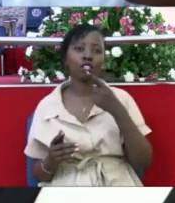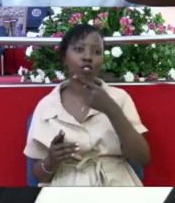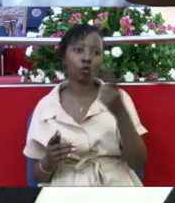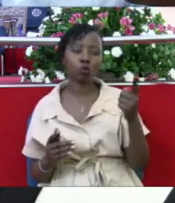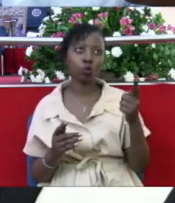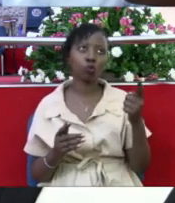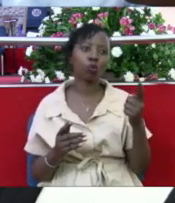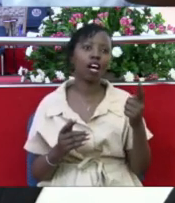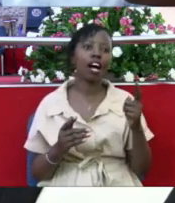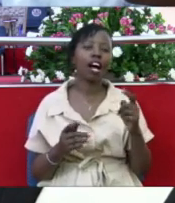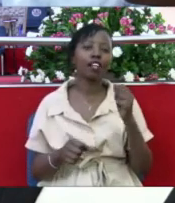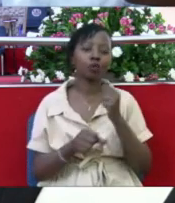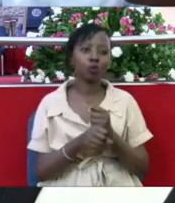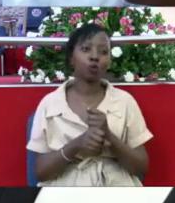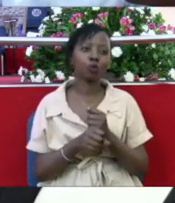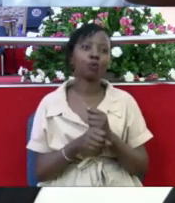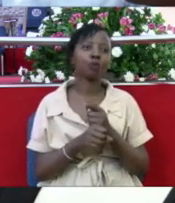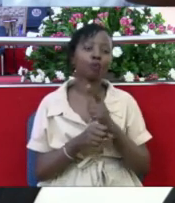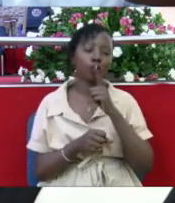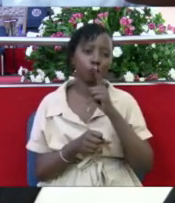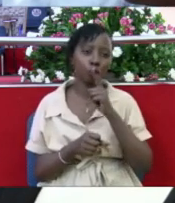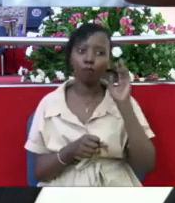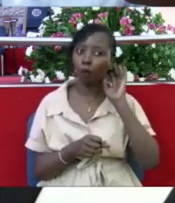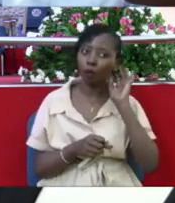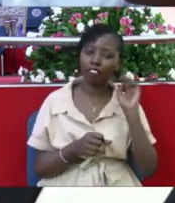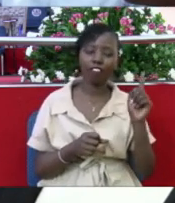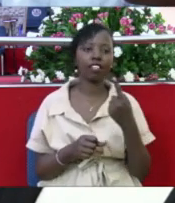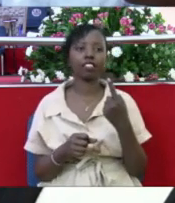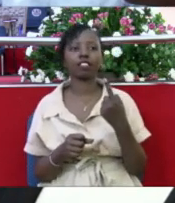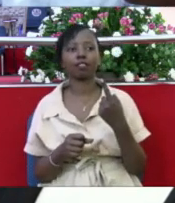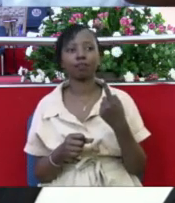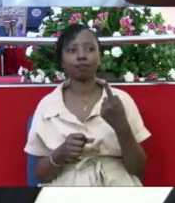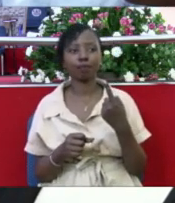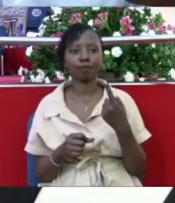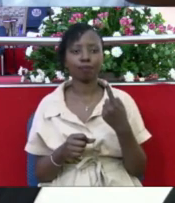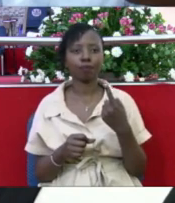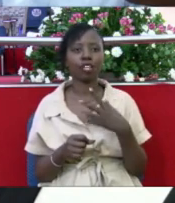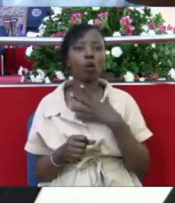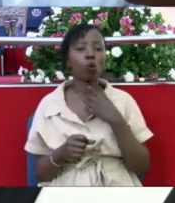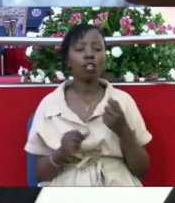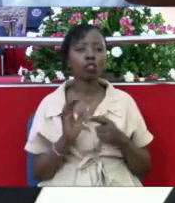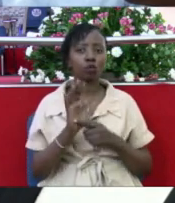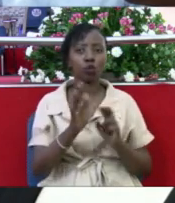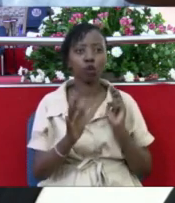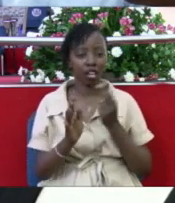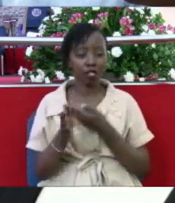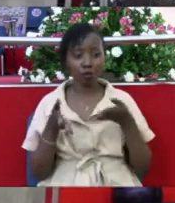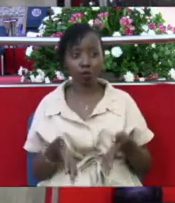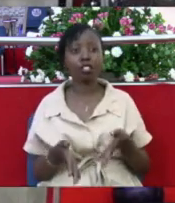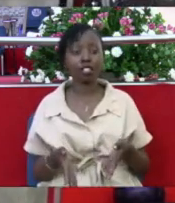kutoka kwako? Brothers and sisters, wandugu na wadada, I want to submit to us today. Niwaelezeni leo. The person giving